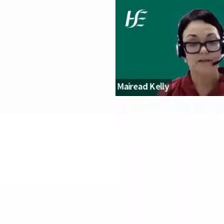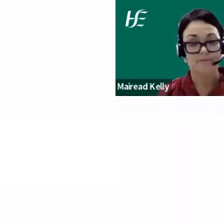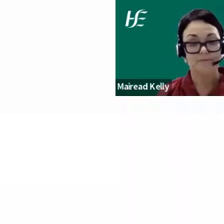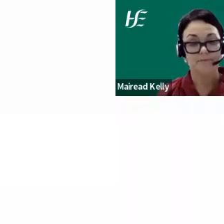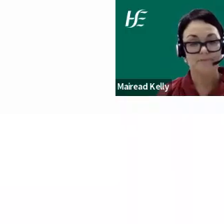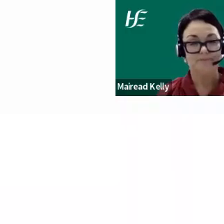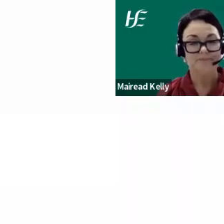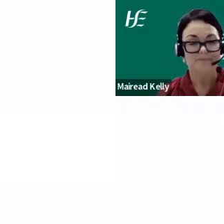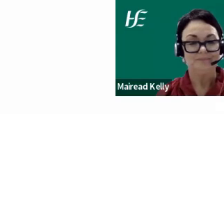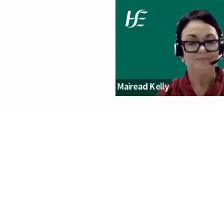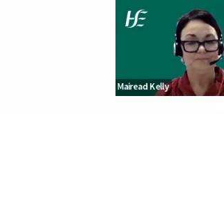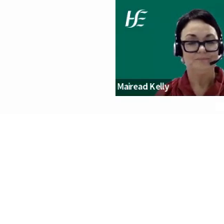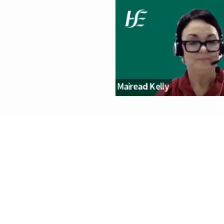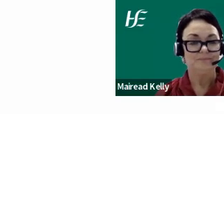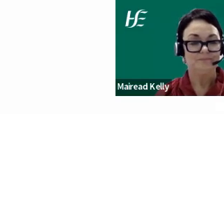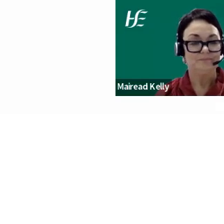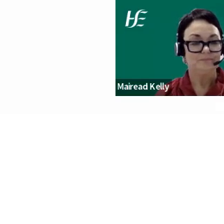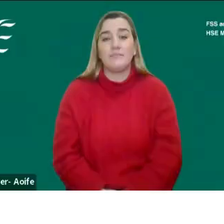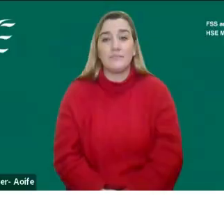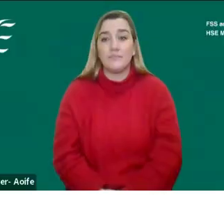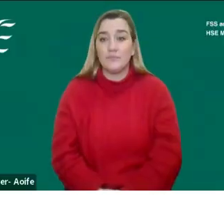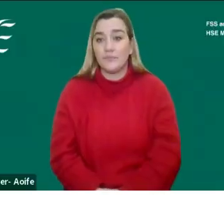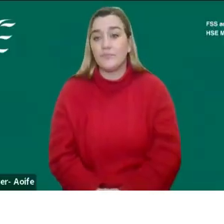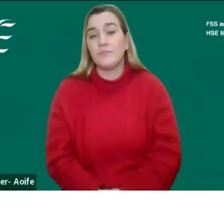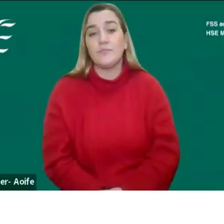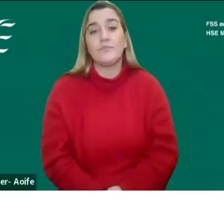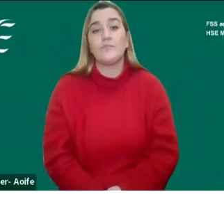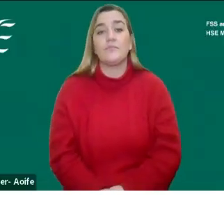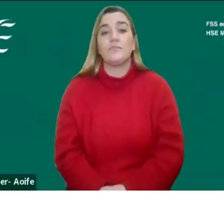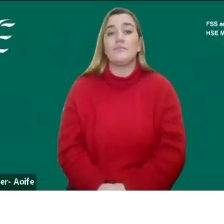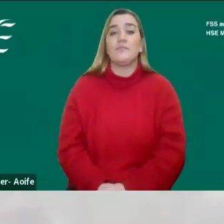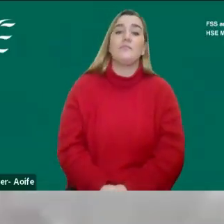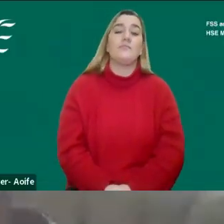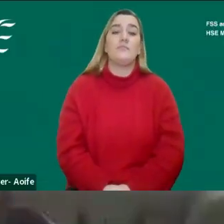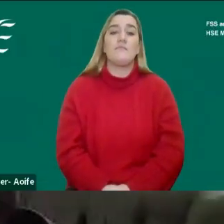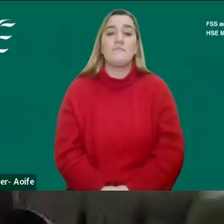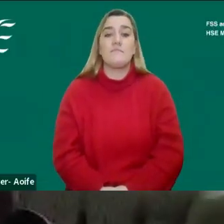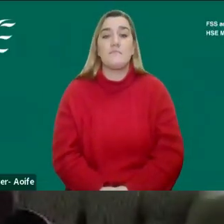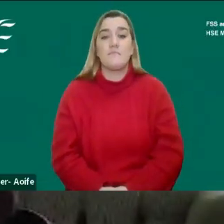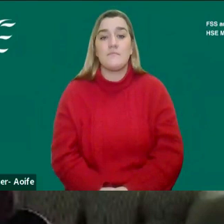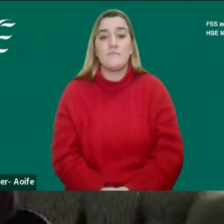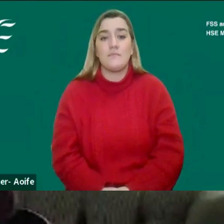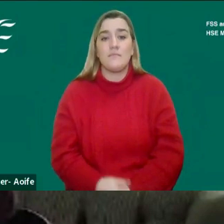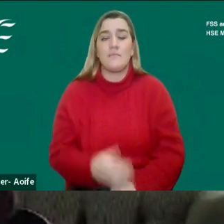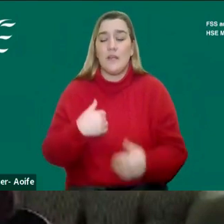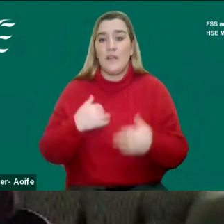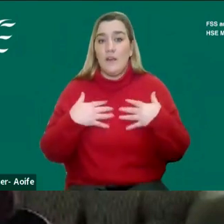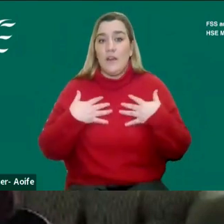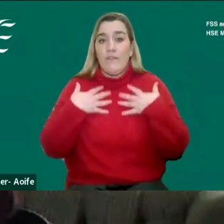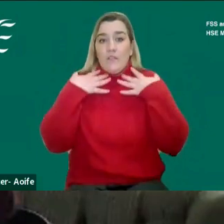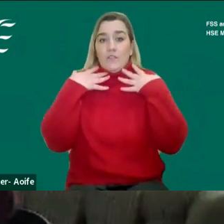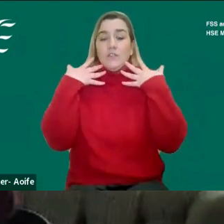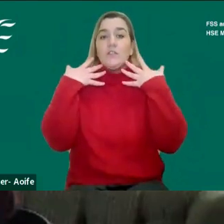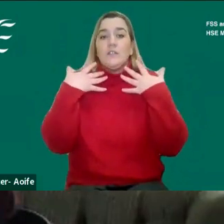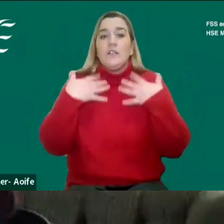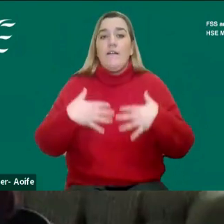menopause. one of the flushes, to have flushes, and